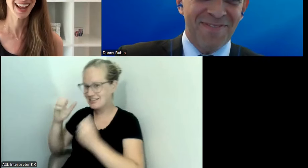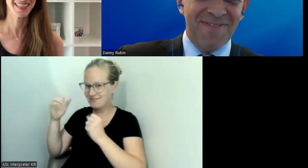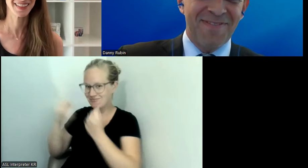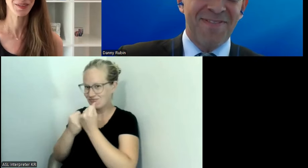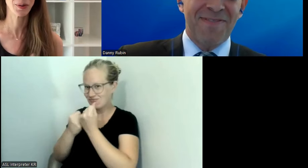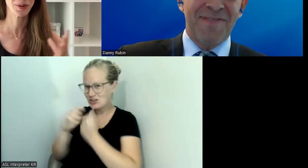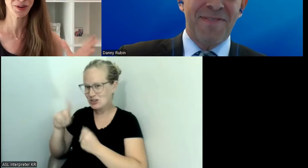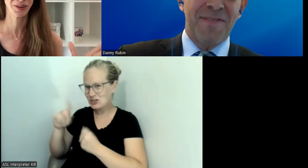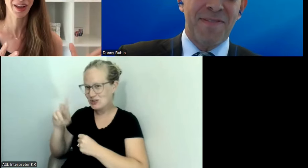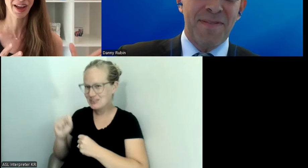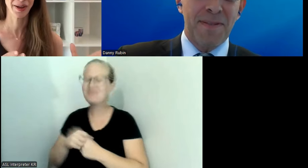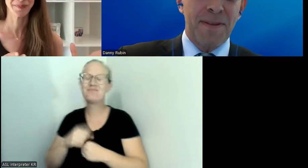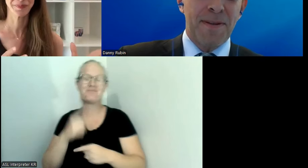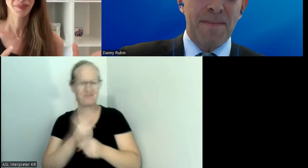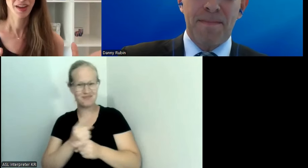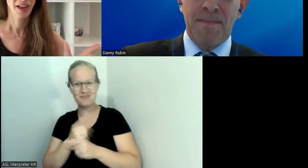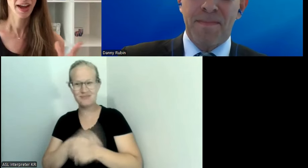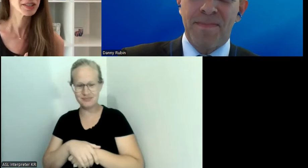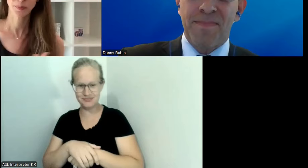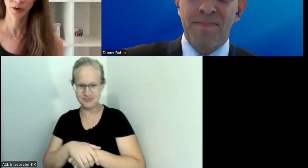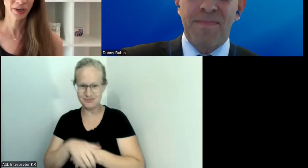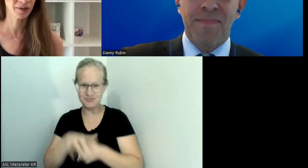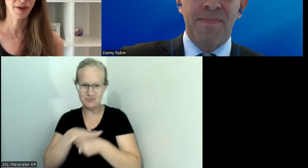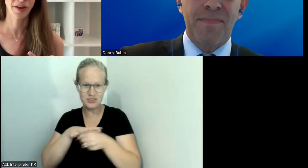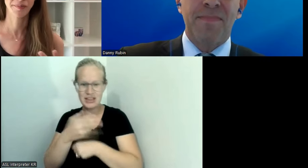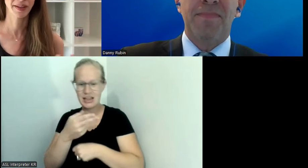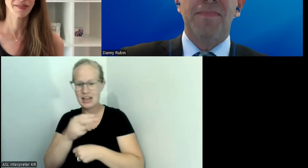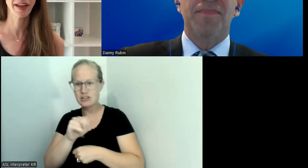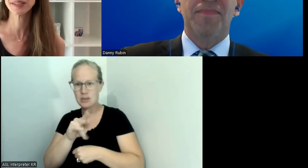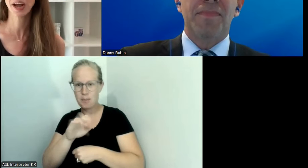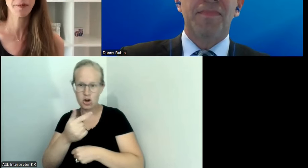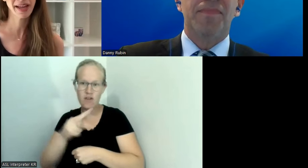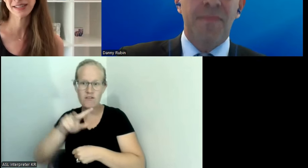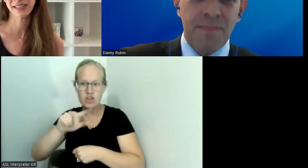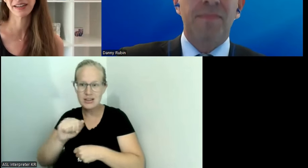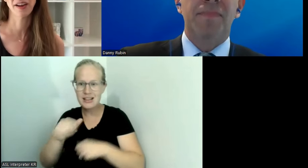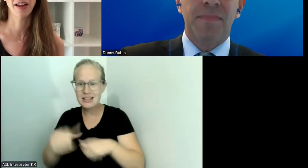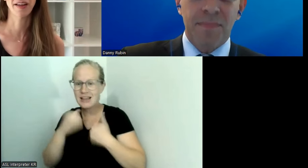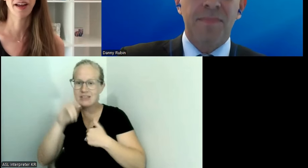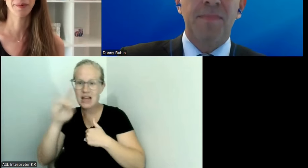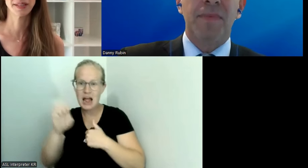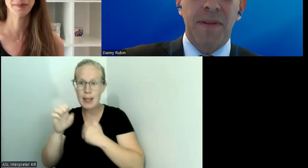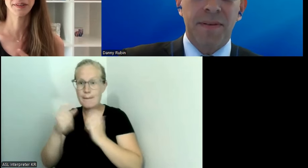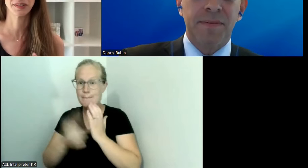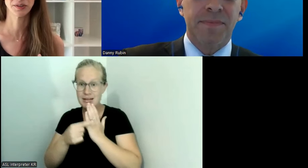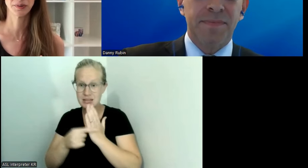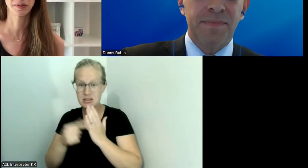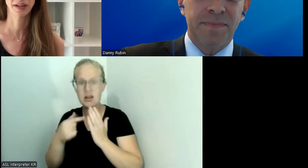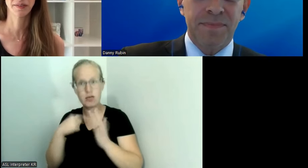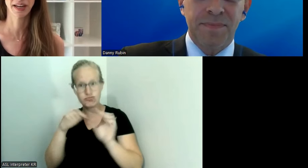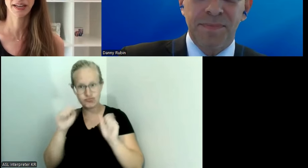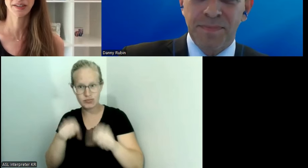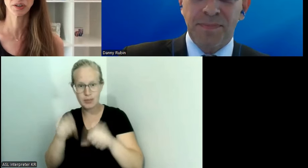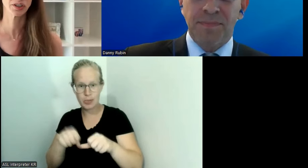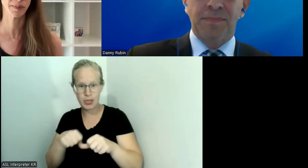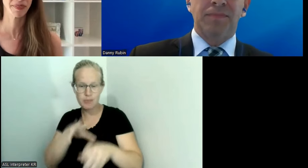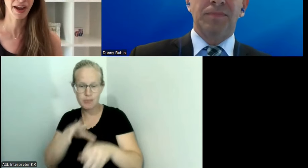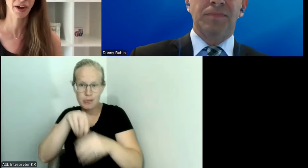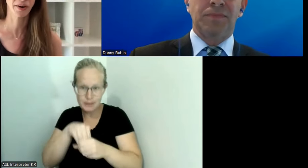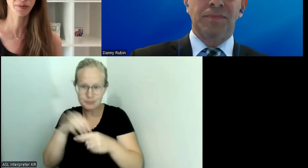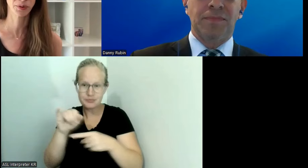that's right. And then the local, um, Harrisonburg, um, like lifestyle magazine, uh, I was able to kind of get an